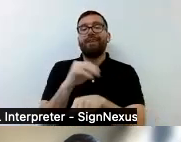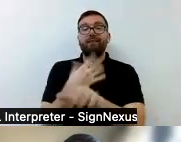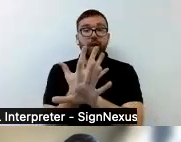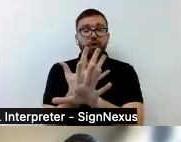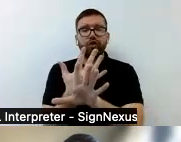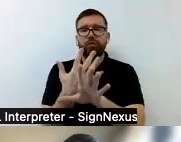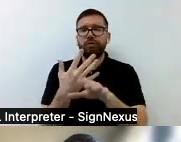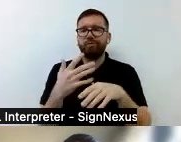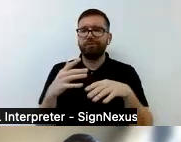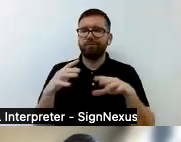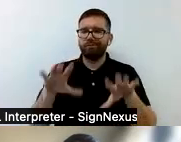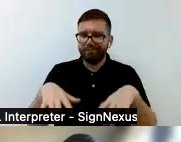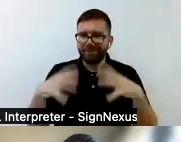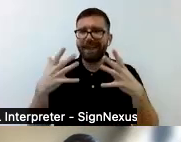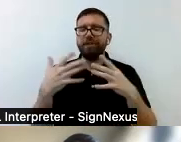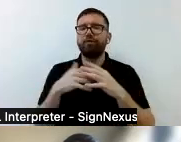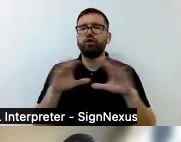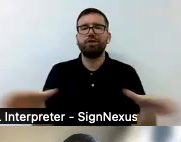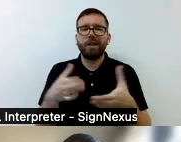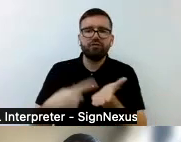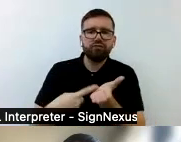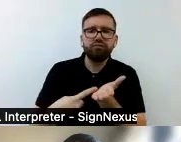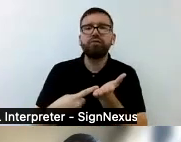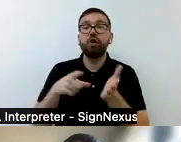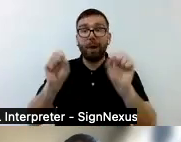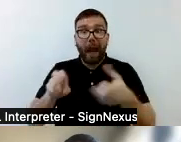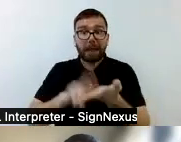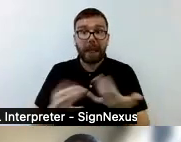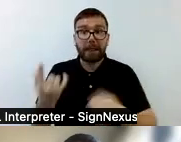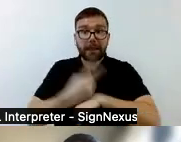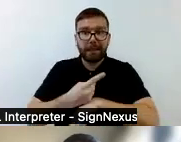up today, and Francis will let you know more about that later.